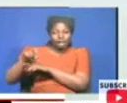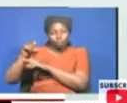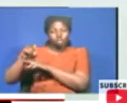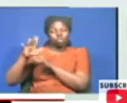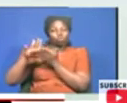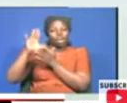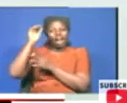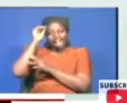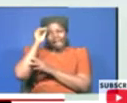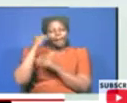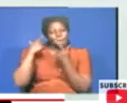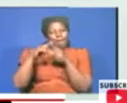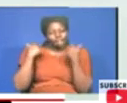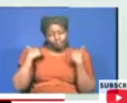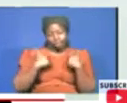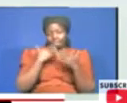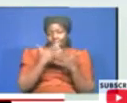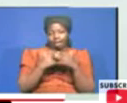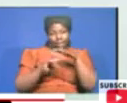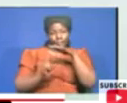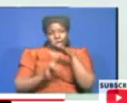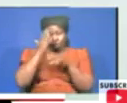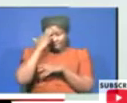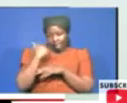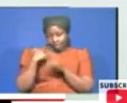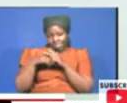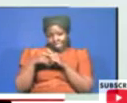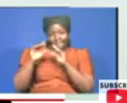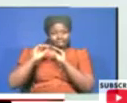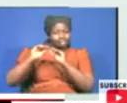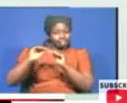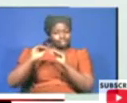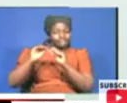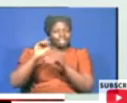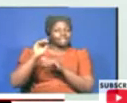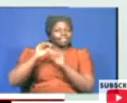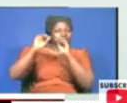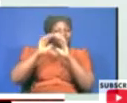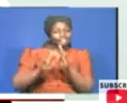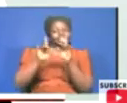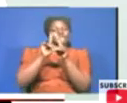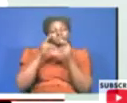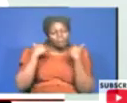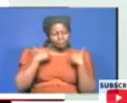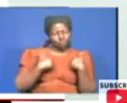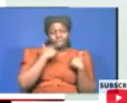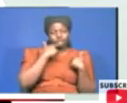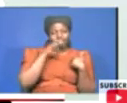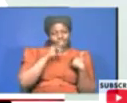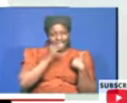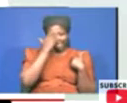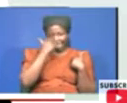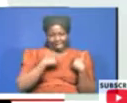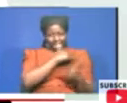I thank the ministry because they started training the teachers. Plus, me, I have mentioned our Catholic Diocese of Gong. They are